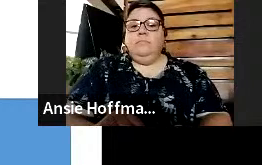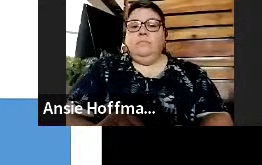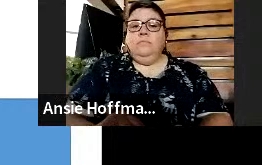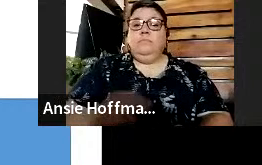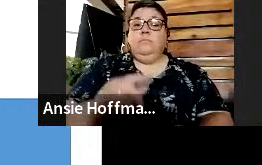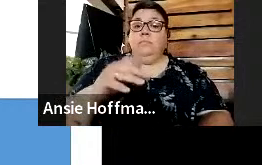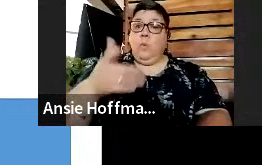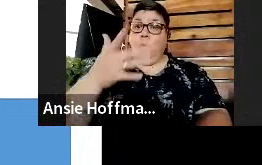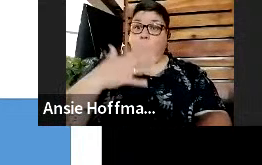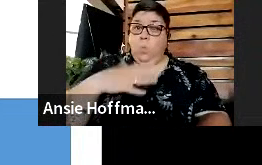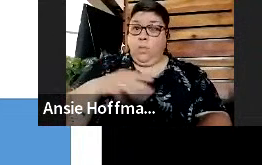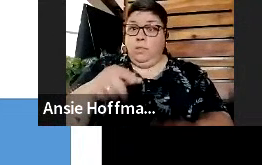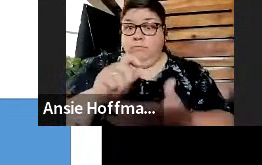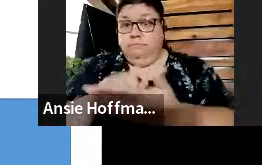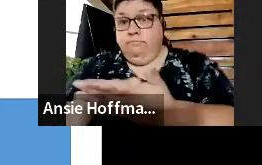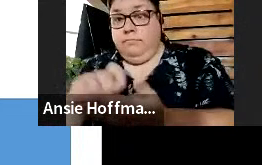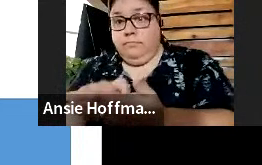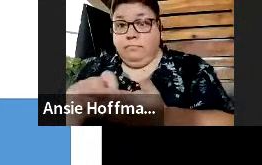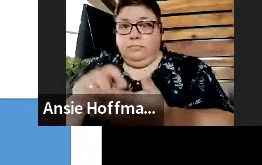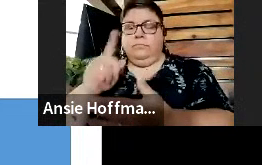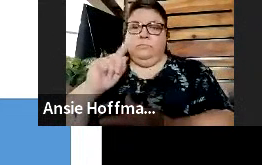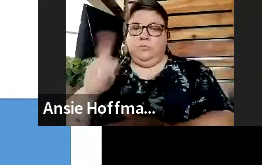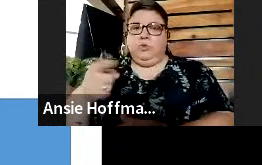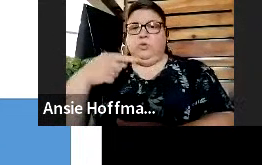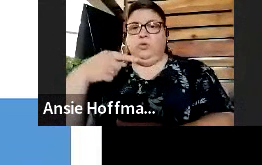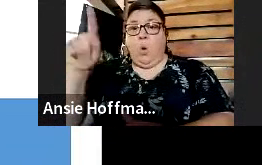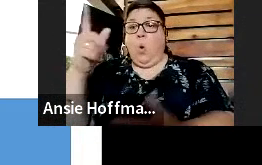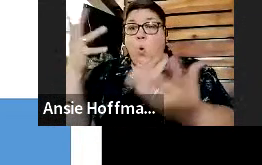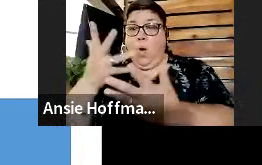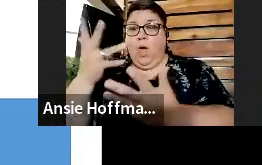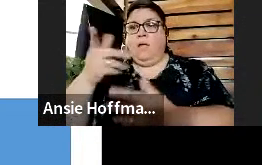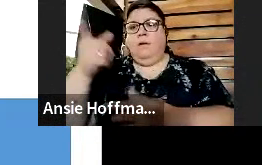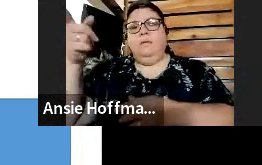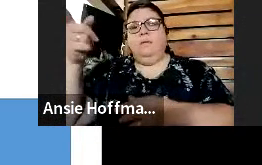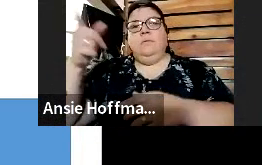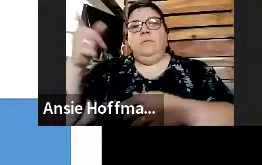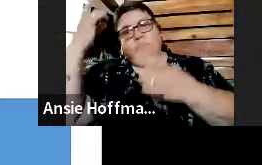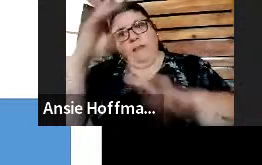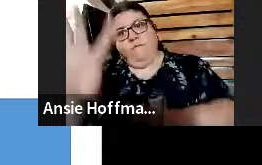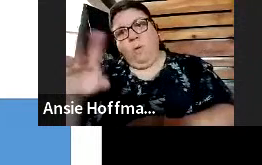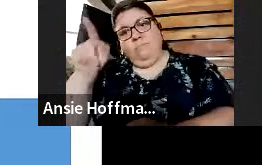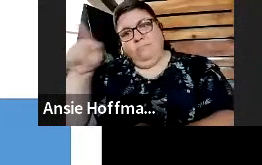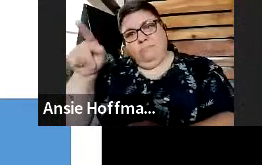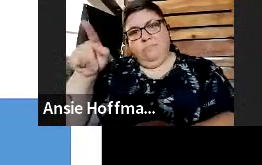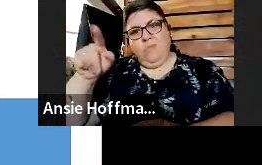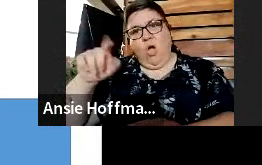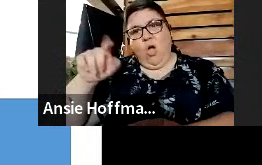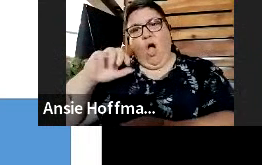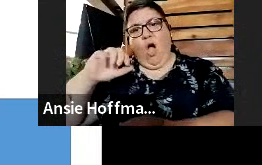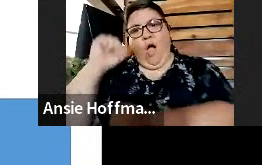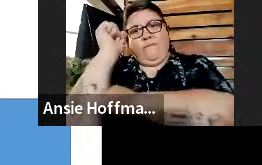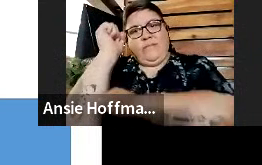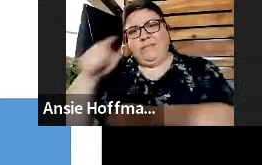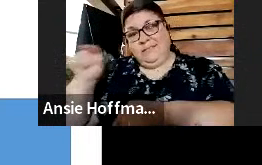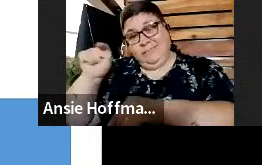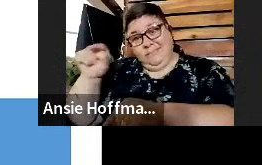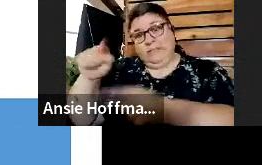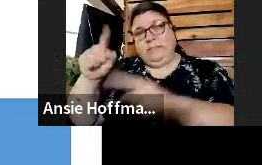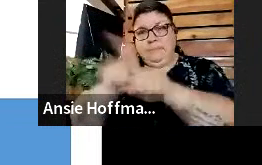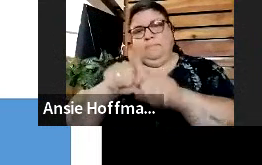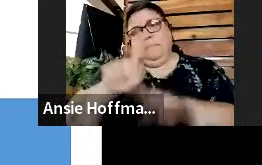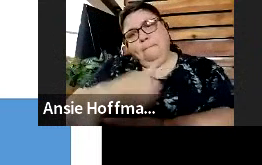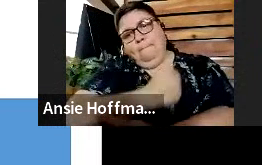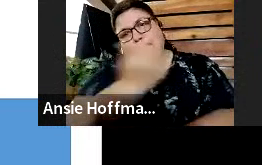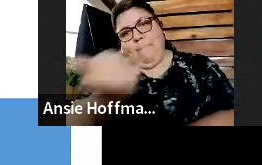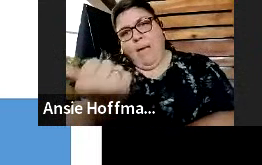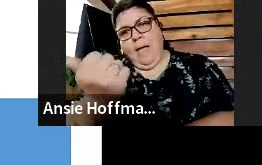where the decision was issued. It is important to note, ladies and gentlemen, that no